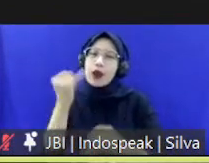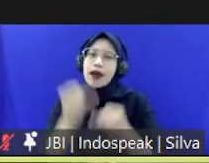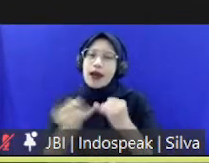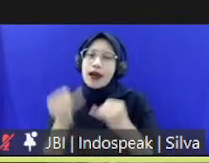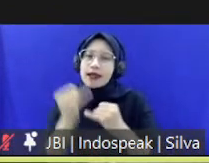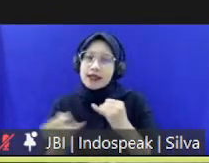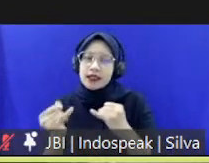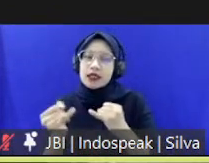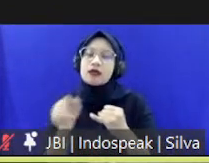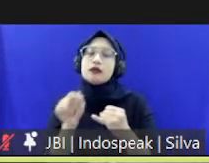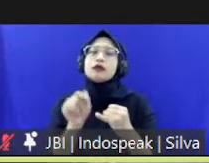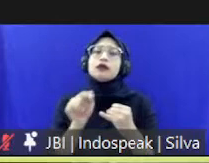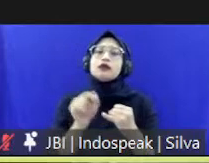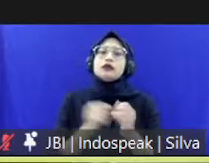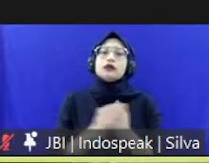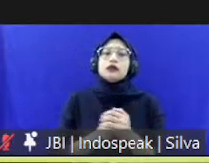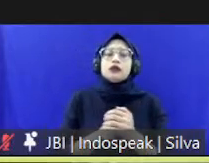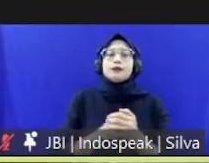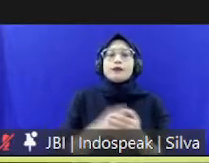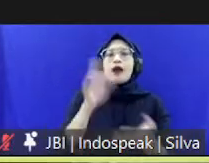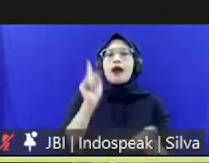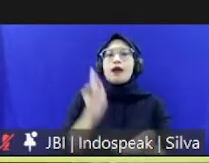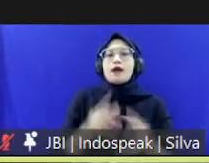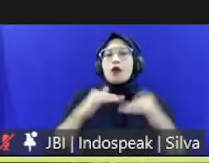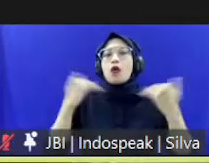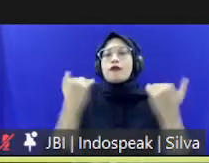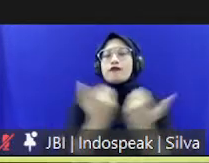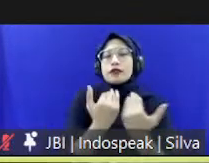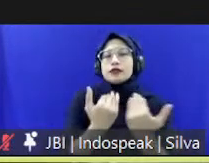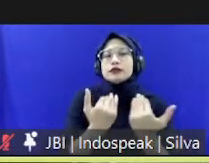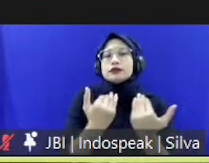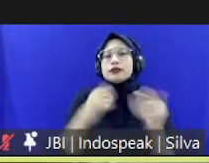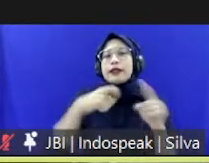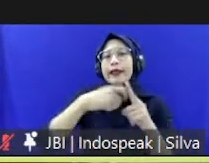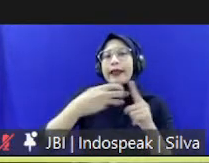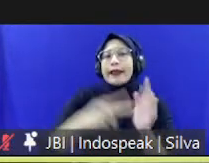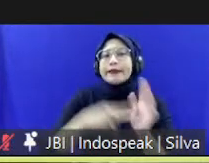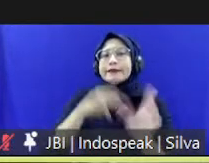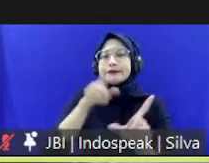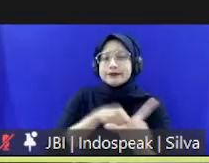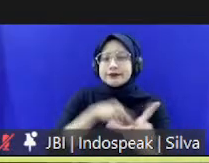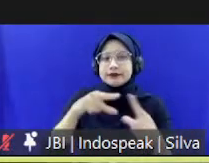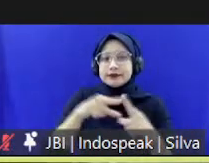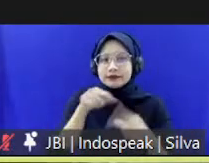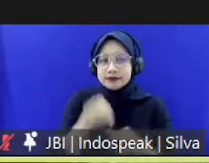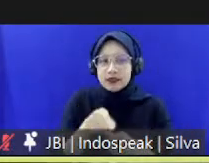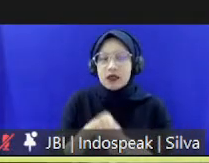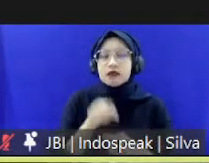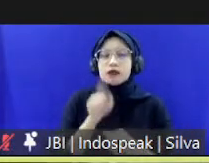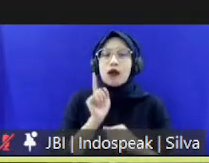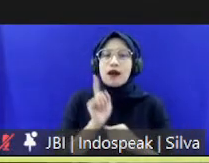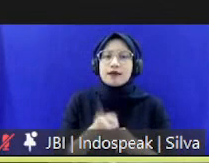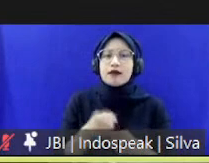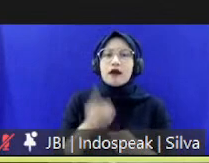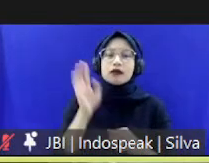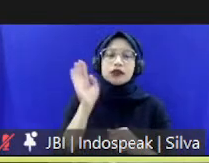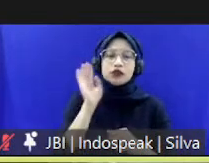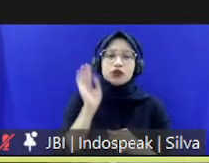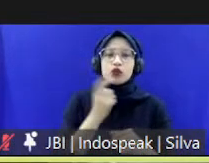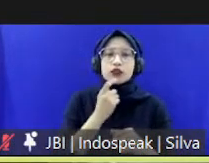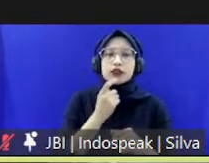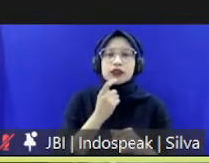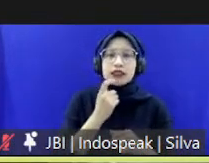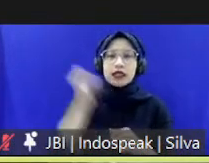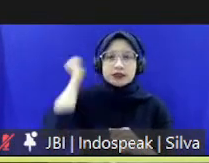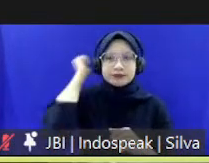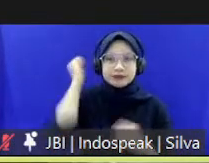in Nairobi, Kenya, they're talking about safe motherhood program. And also after that, there